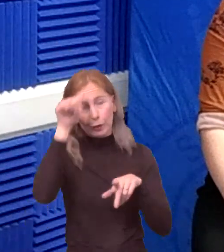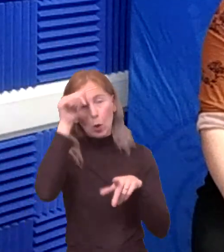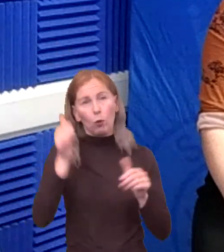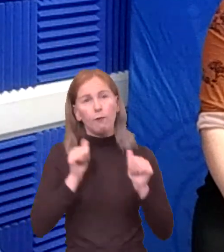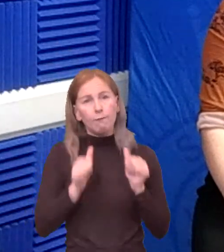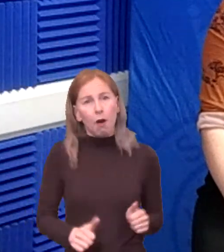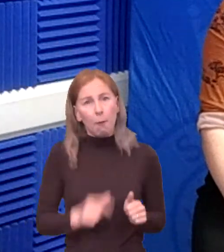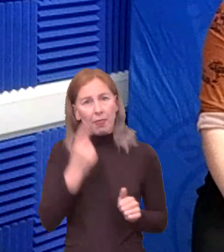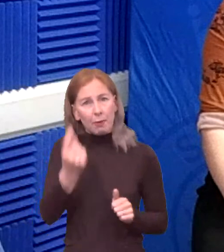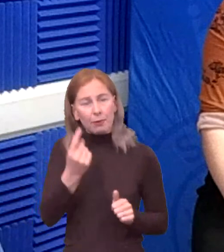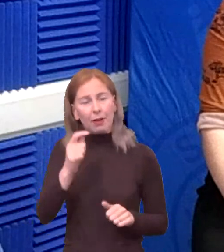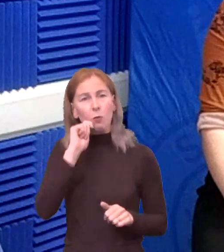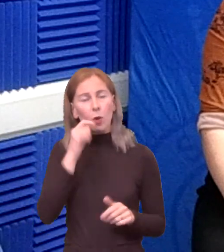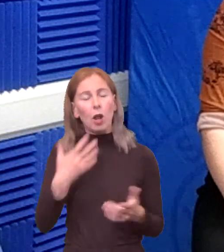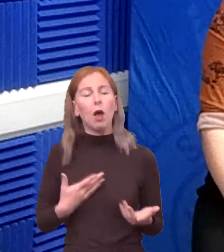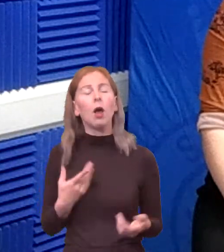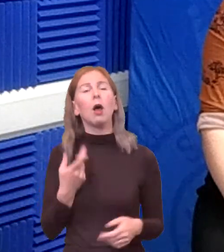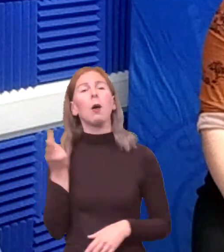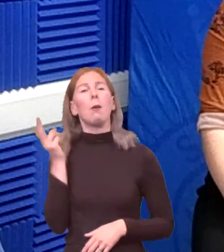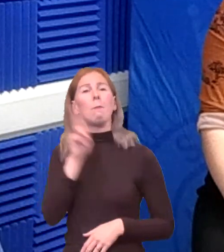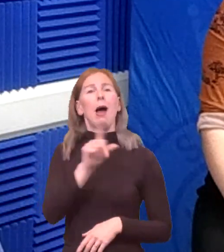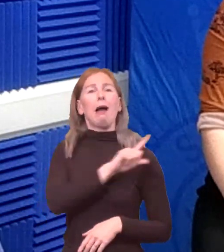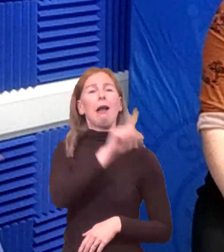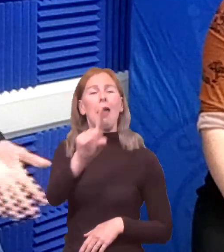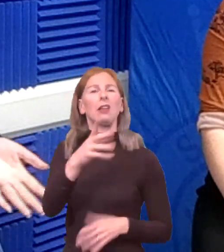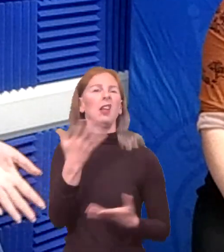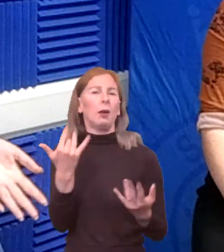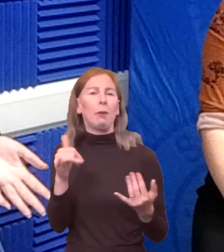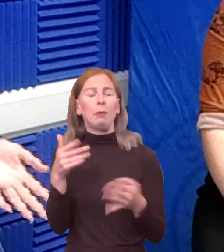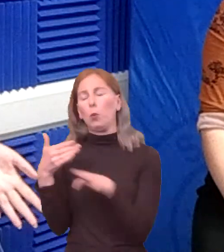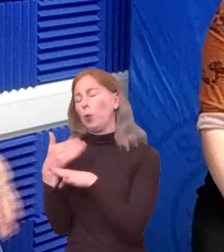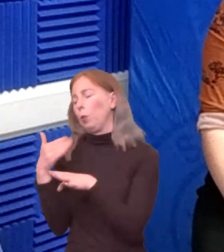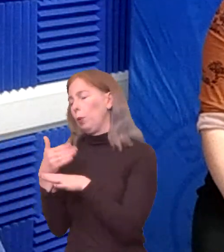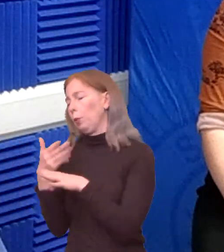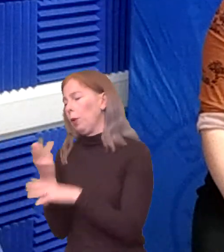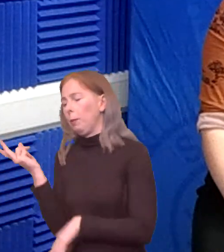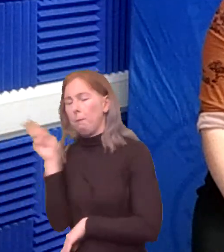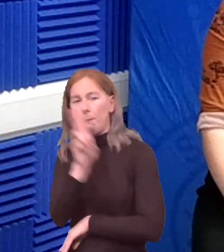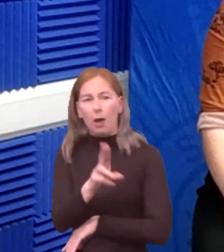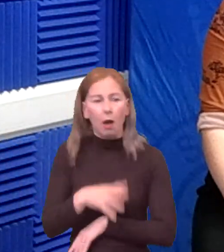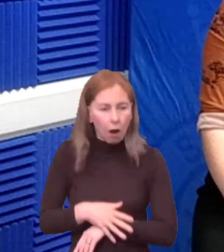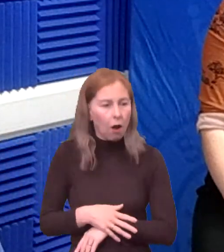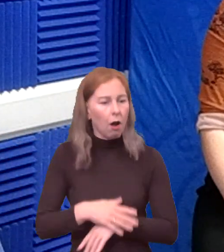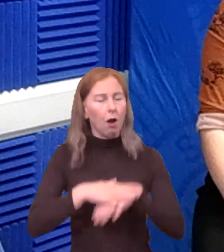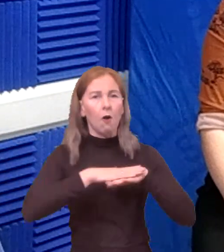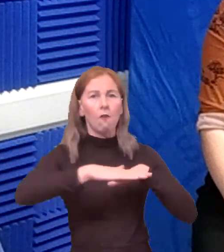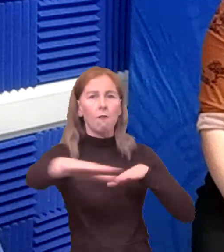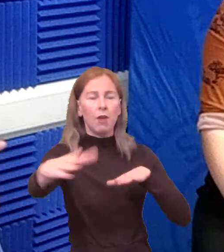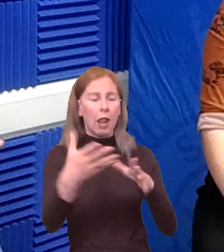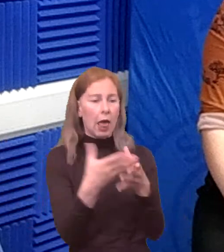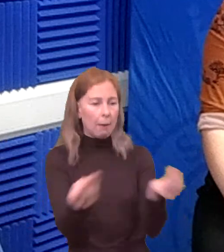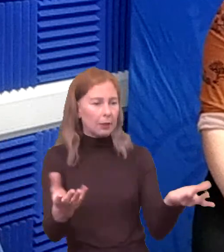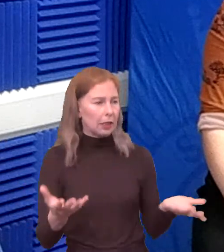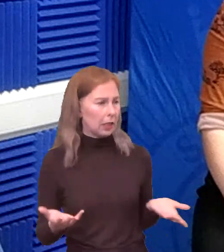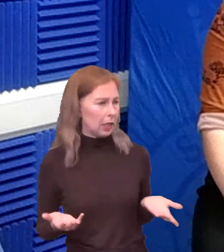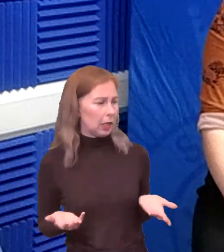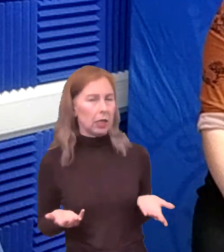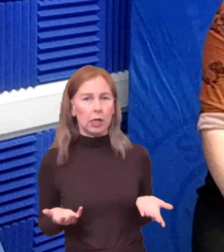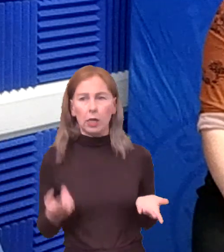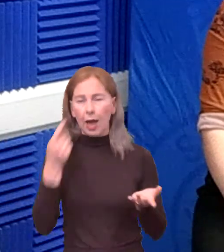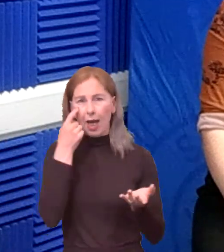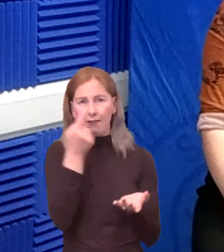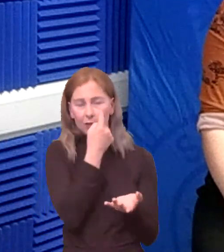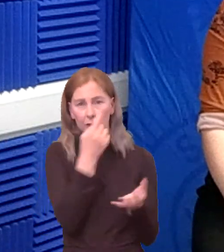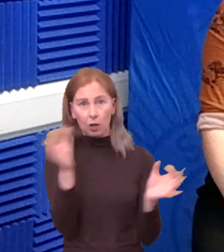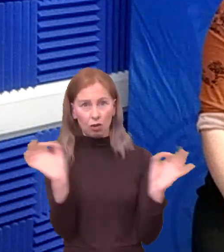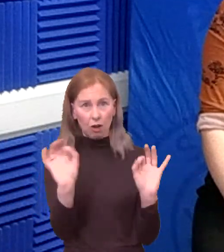said, will return after the incident to essentially an empty field, and there'll be no evidence to suggest